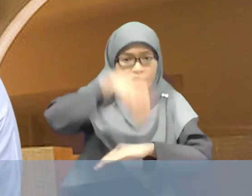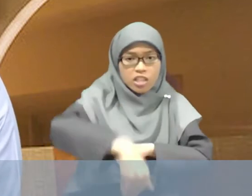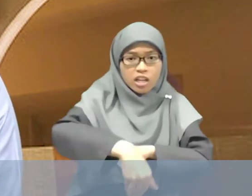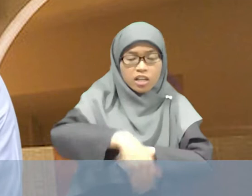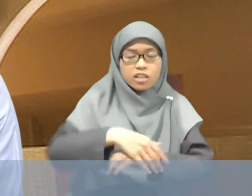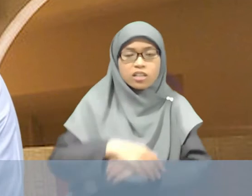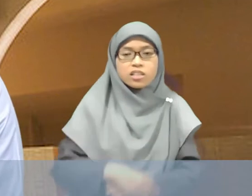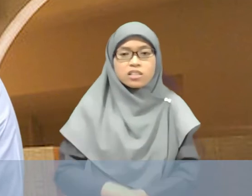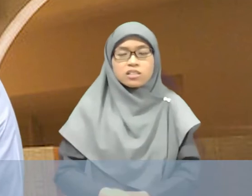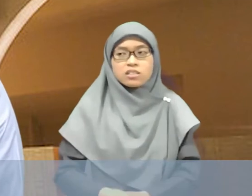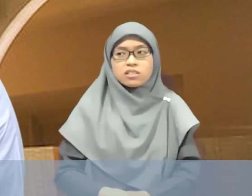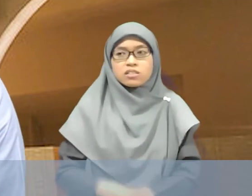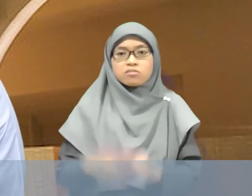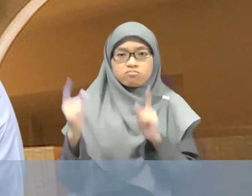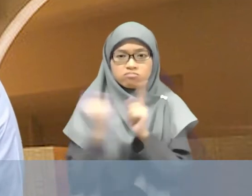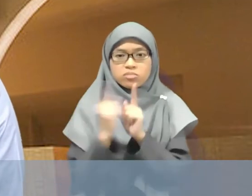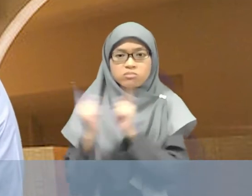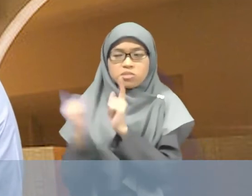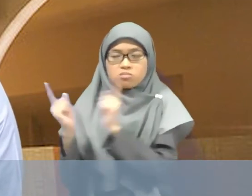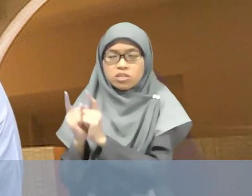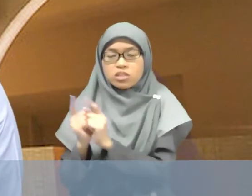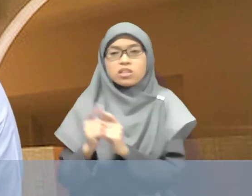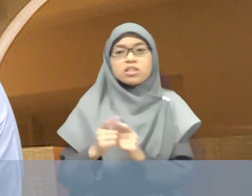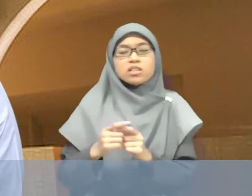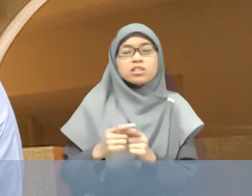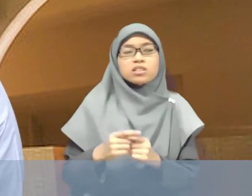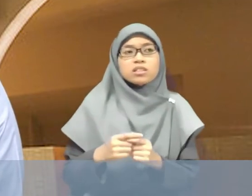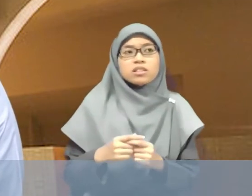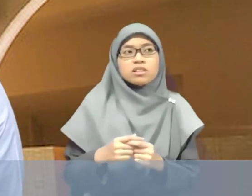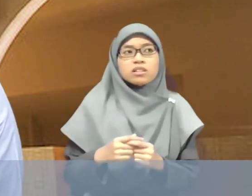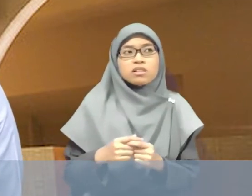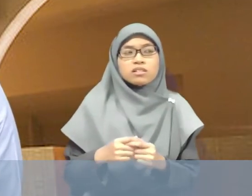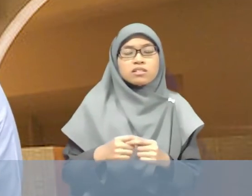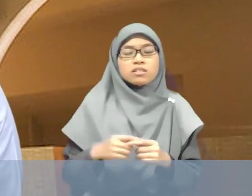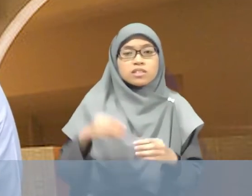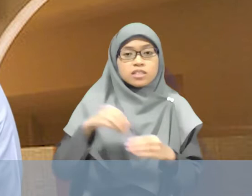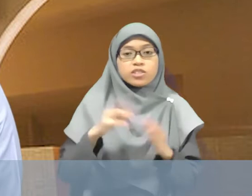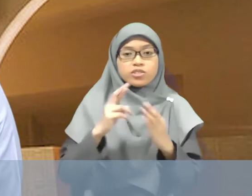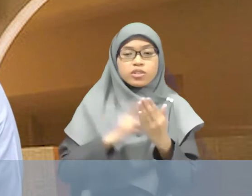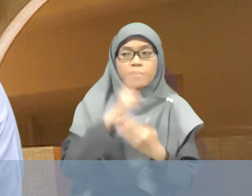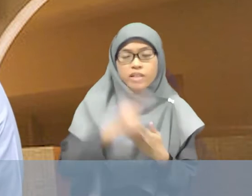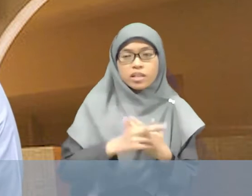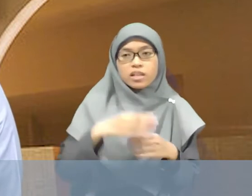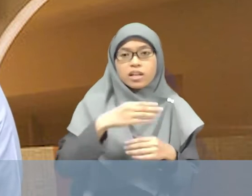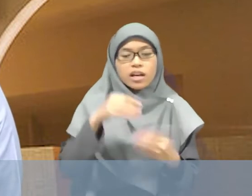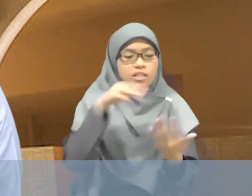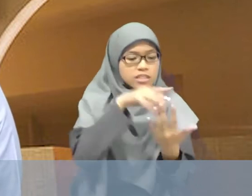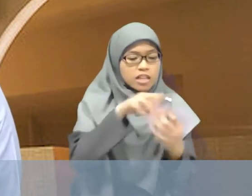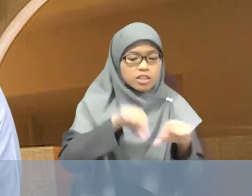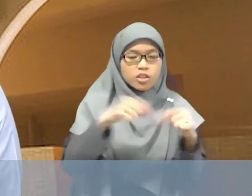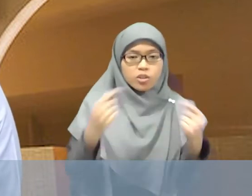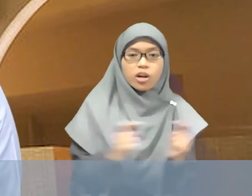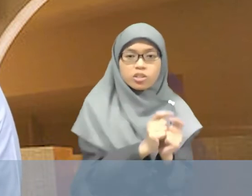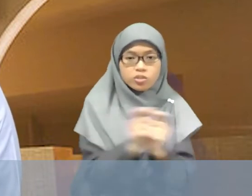generous in Ramadan when Jibril met him. Jibril used to meet him every night during the month of Ramadan and study Quran with